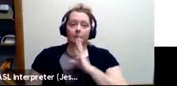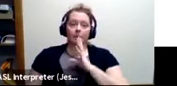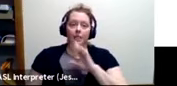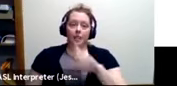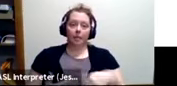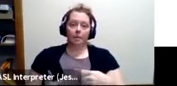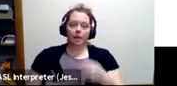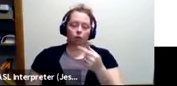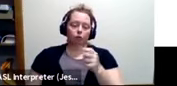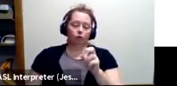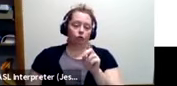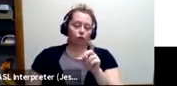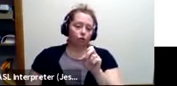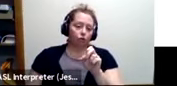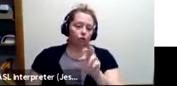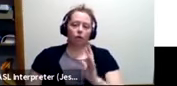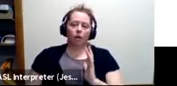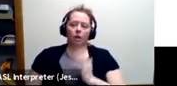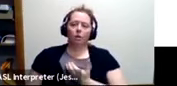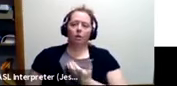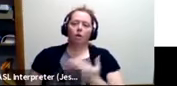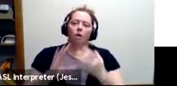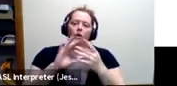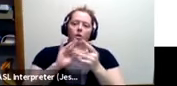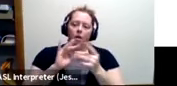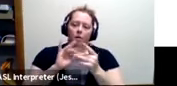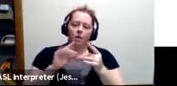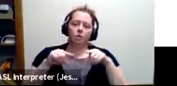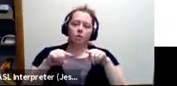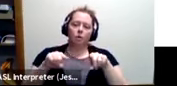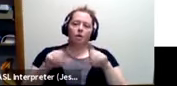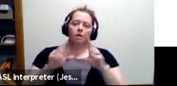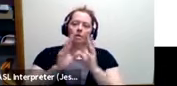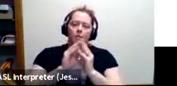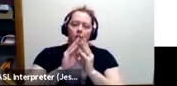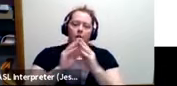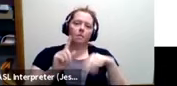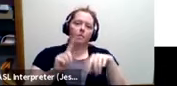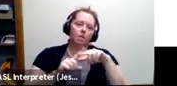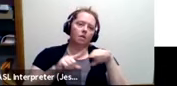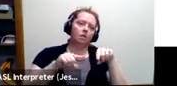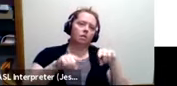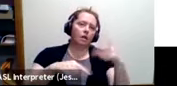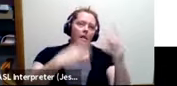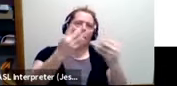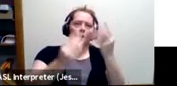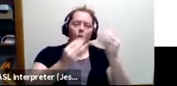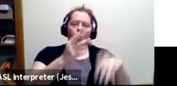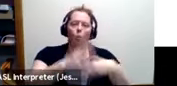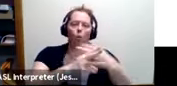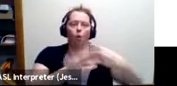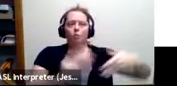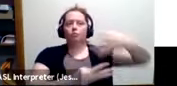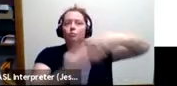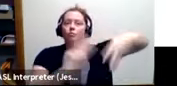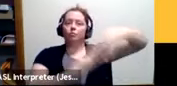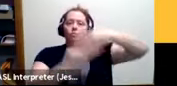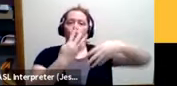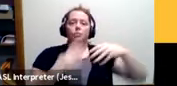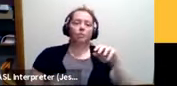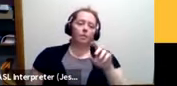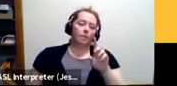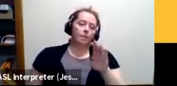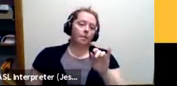through this and, as you navigate in the world around trans and non-binary people. Next